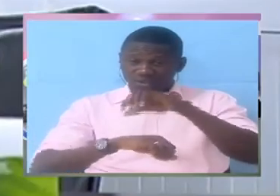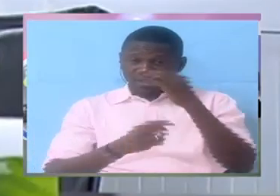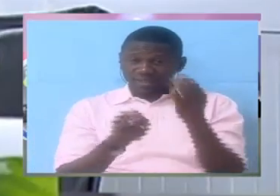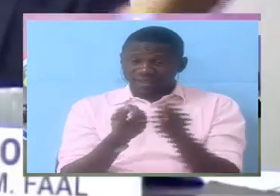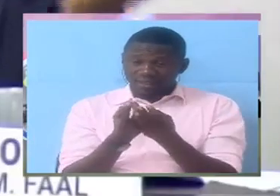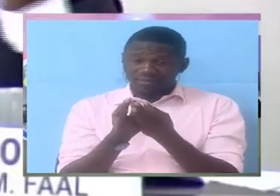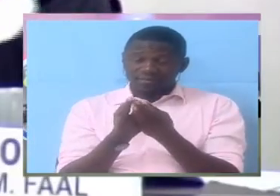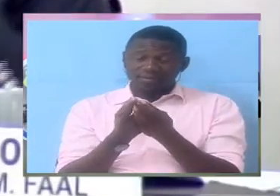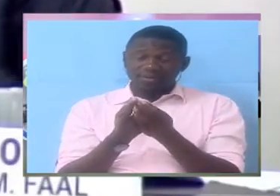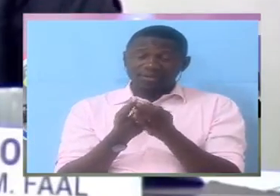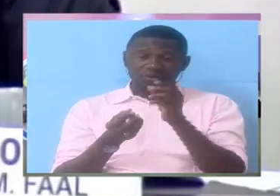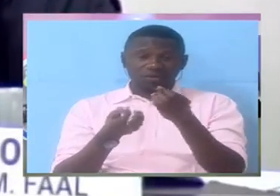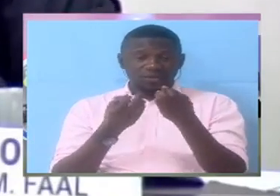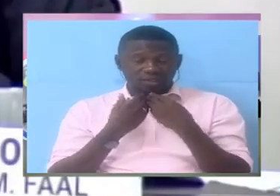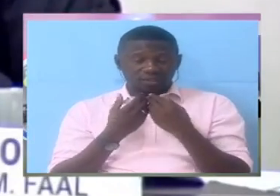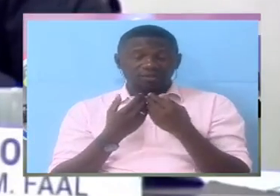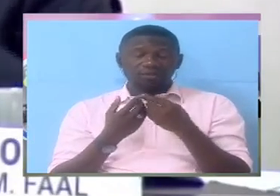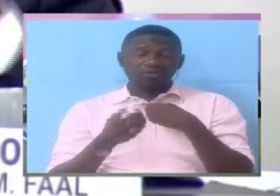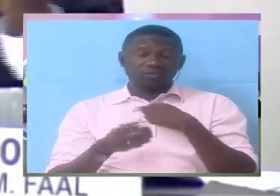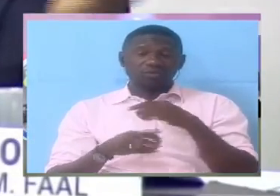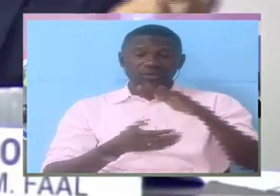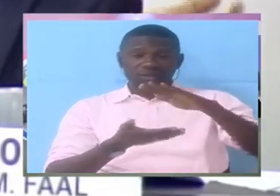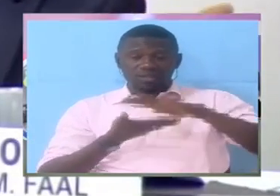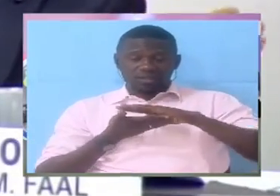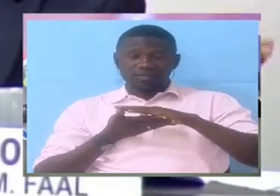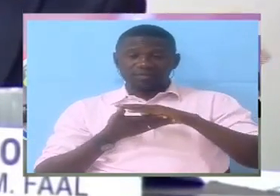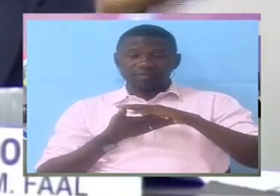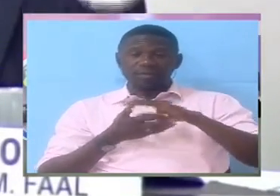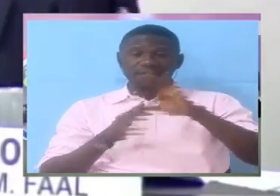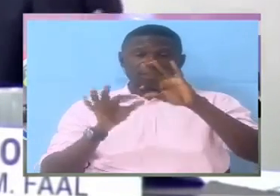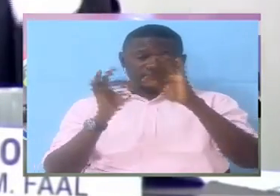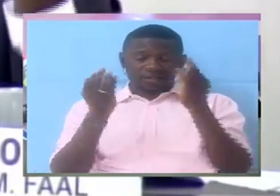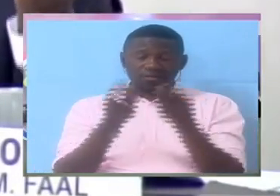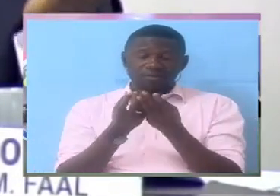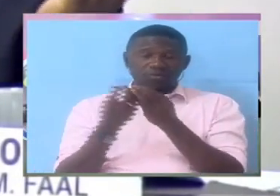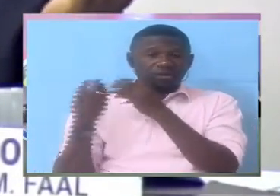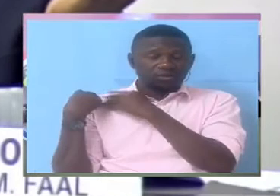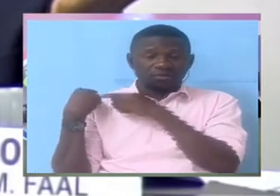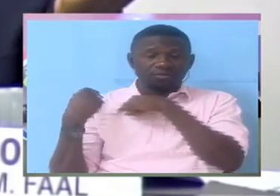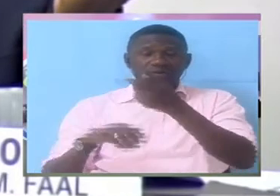You told us it was the receiving team that was torturing.